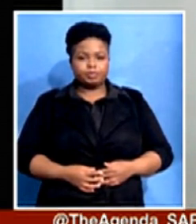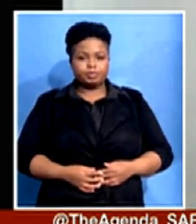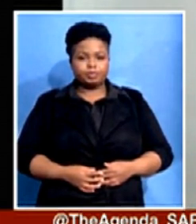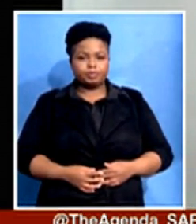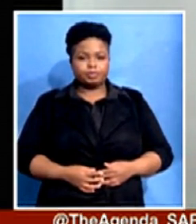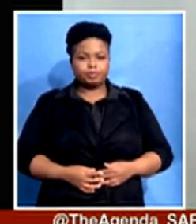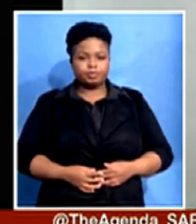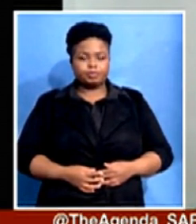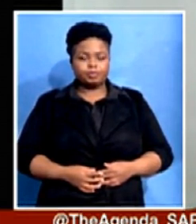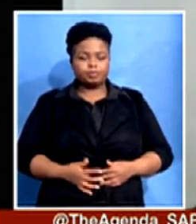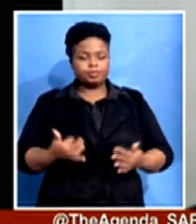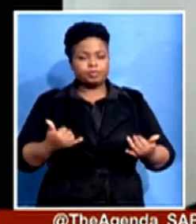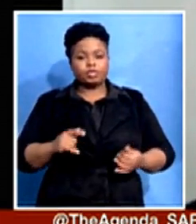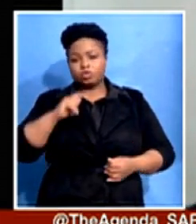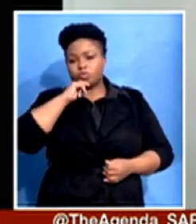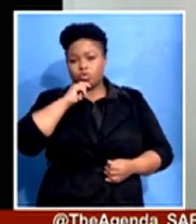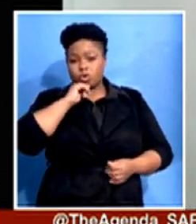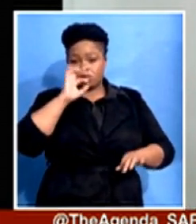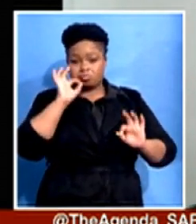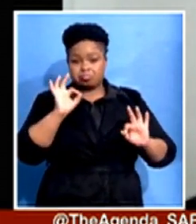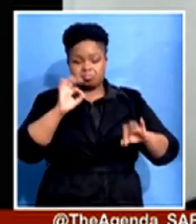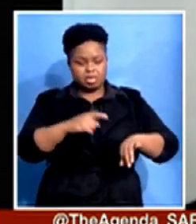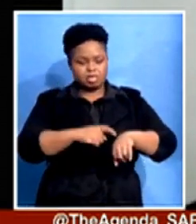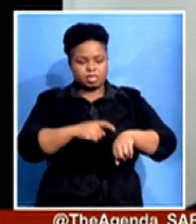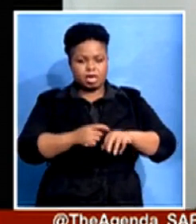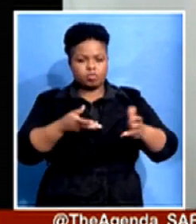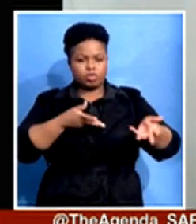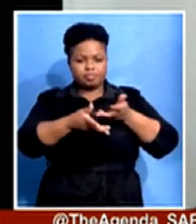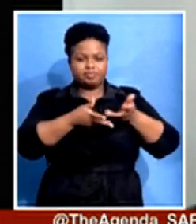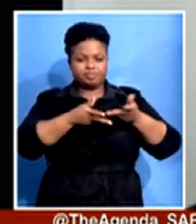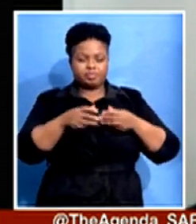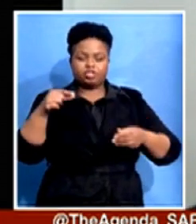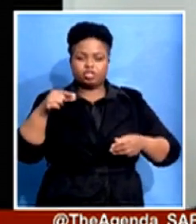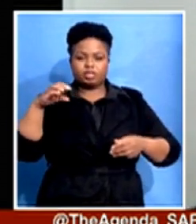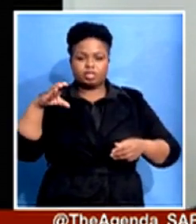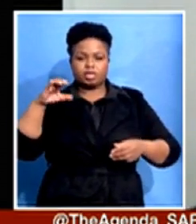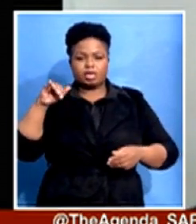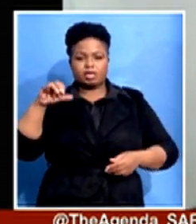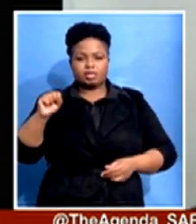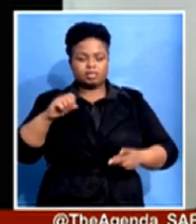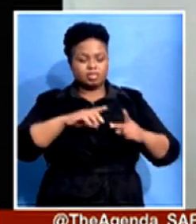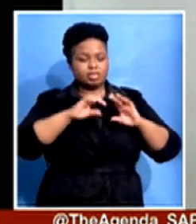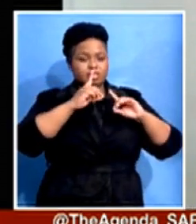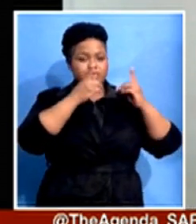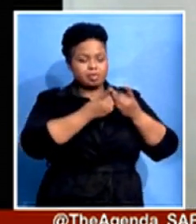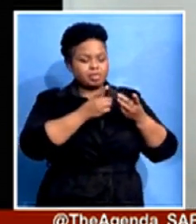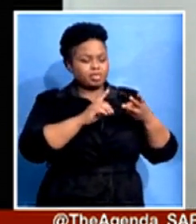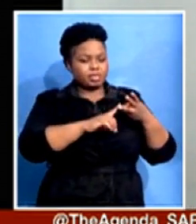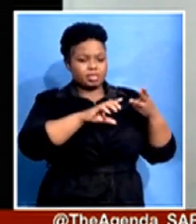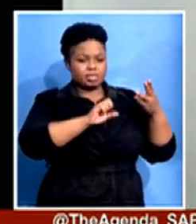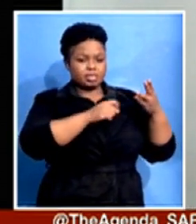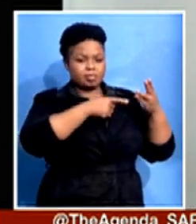time. This engagement between GCIS, the department, and SAHPRA, it comes at the right time